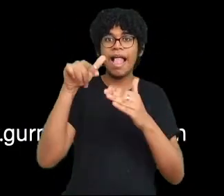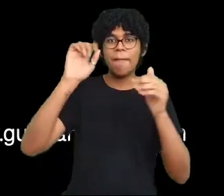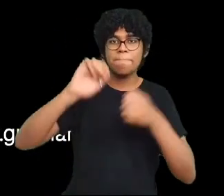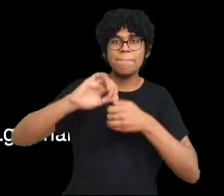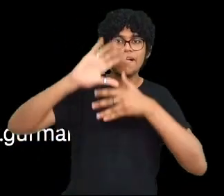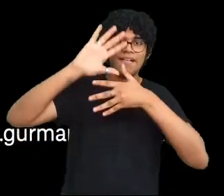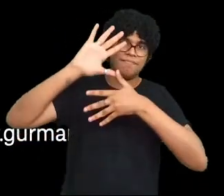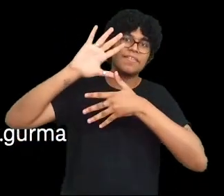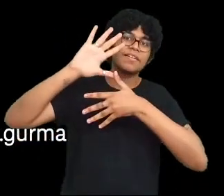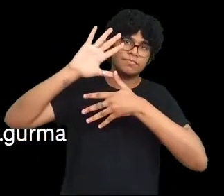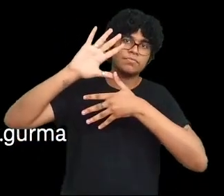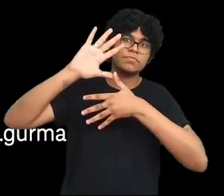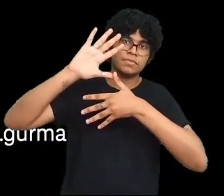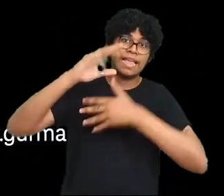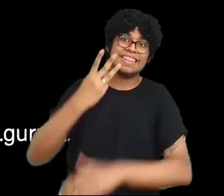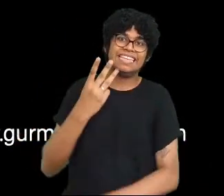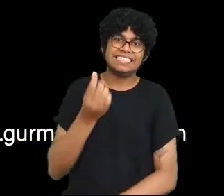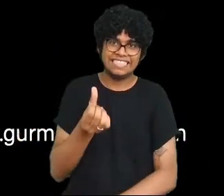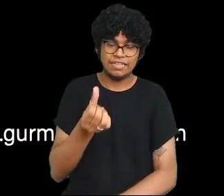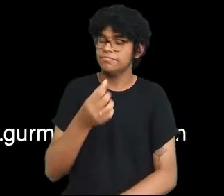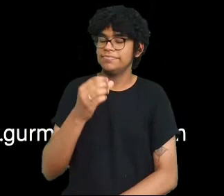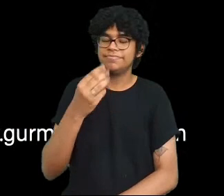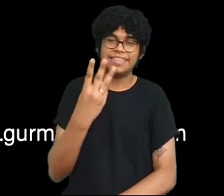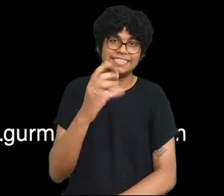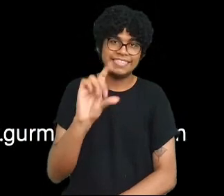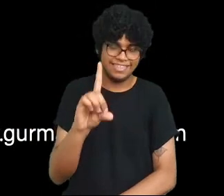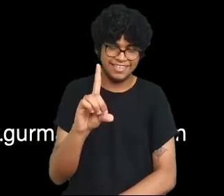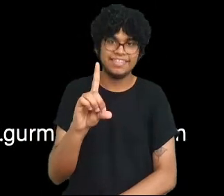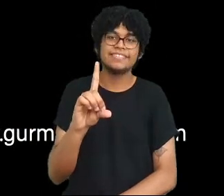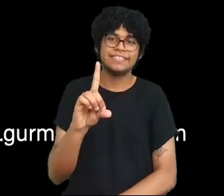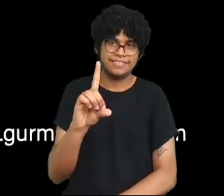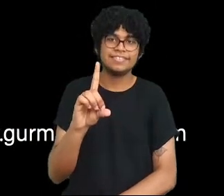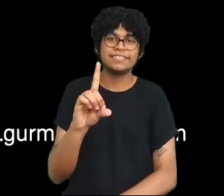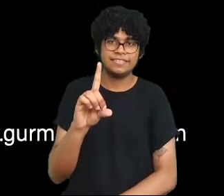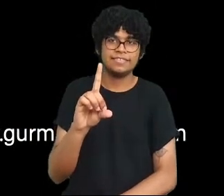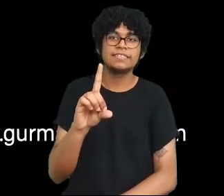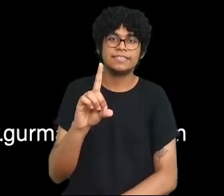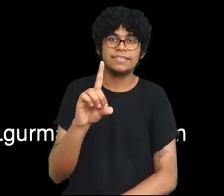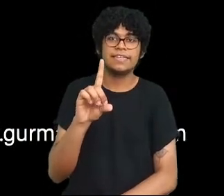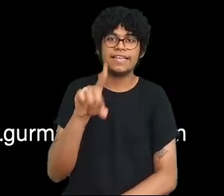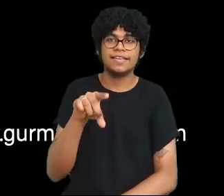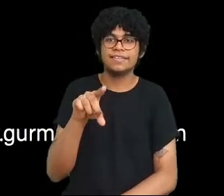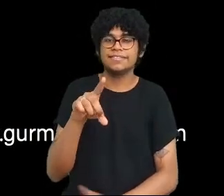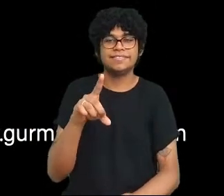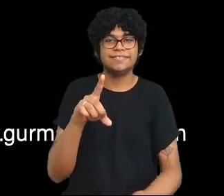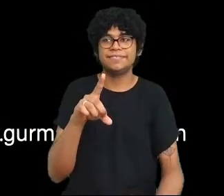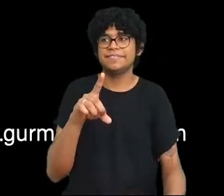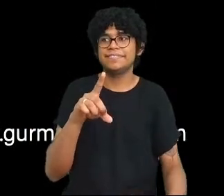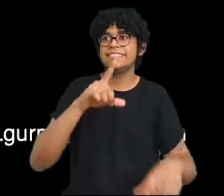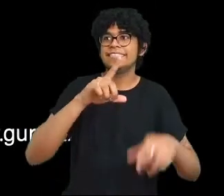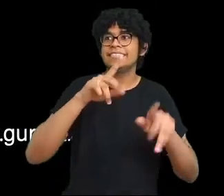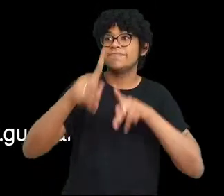population density maps of different countries one by one. And you have that.